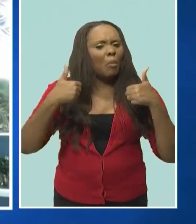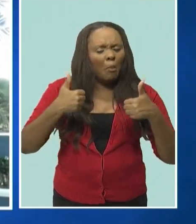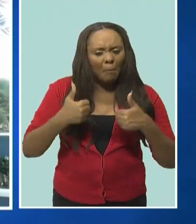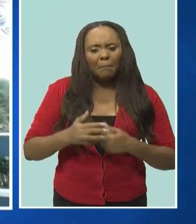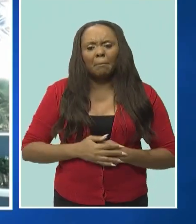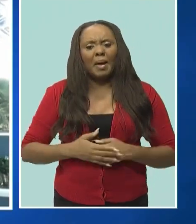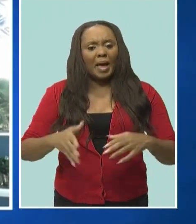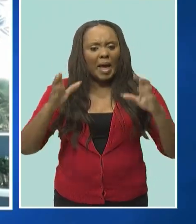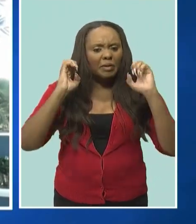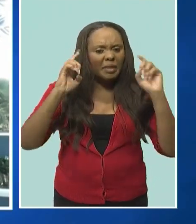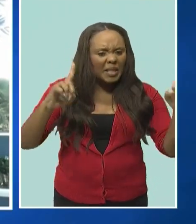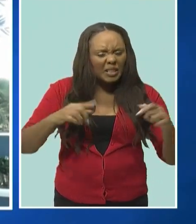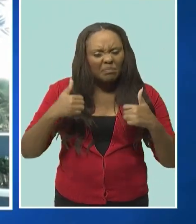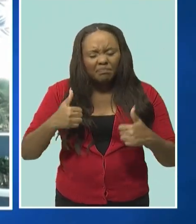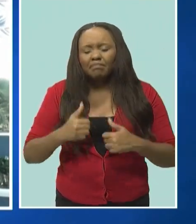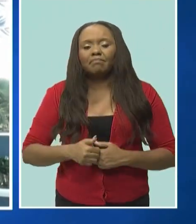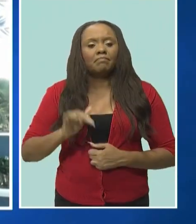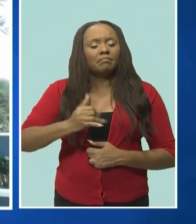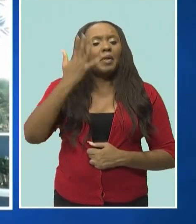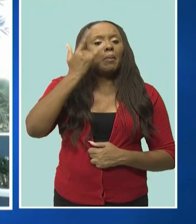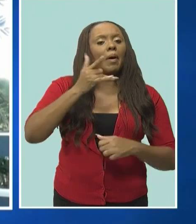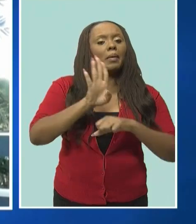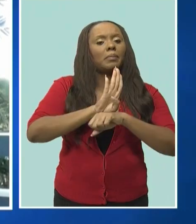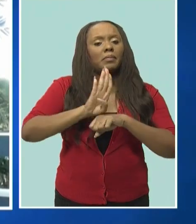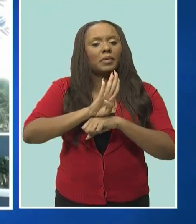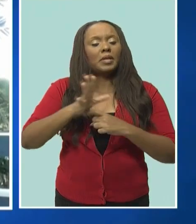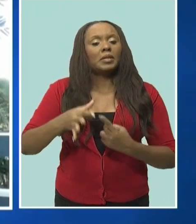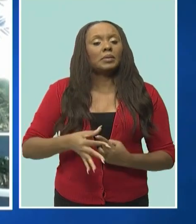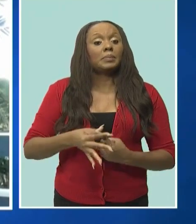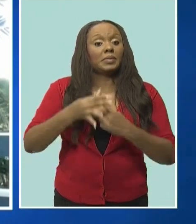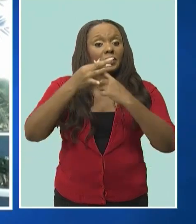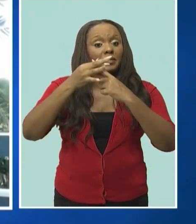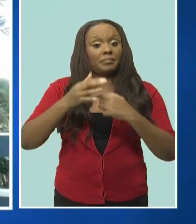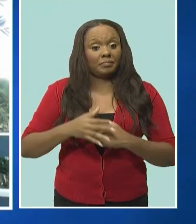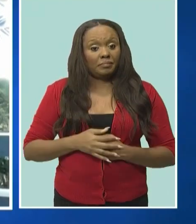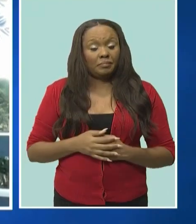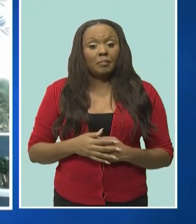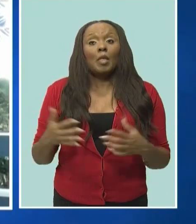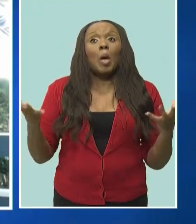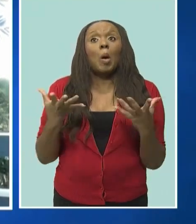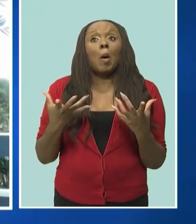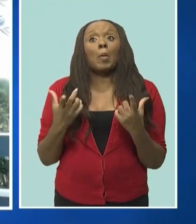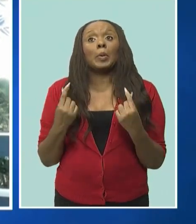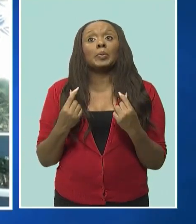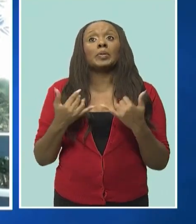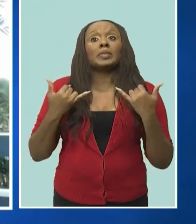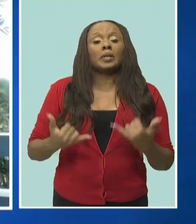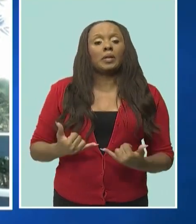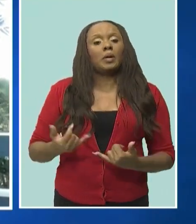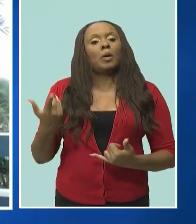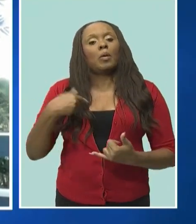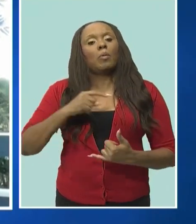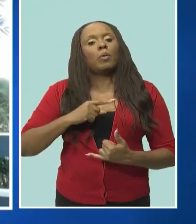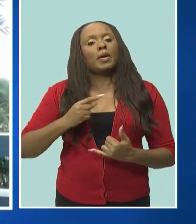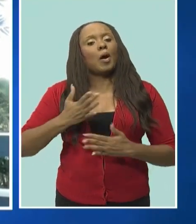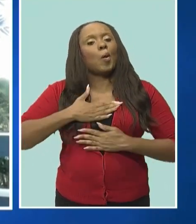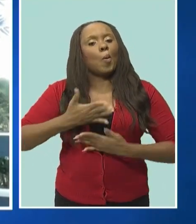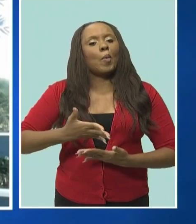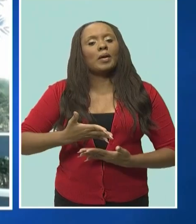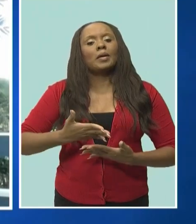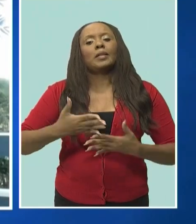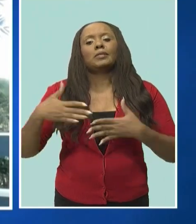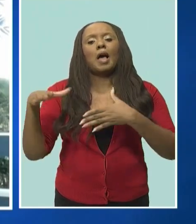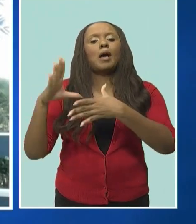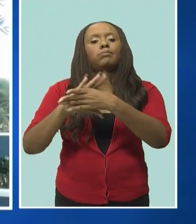what makes Barbados unique. And what we are doing now and have been doing is really to tell that story. I